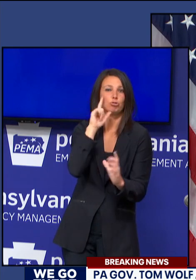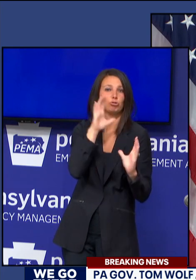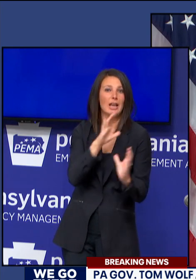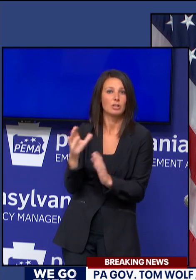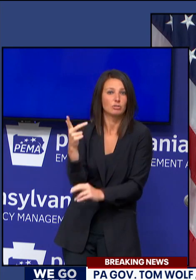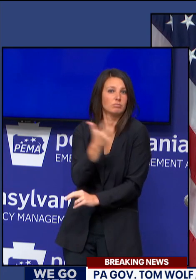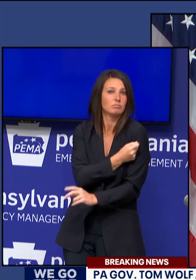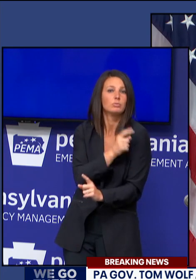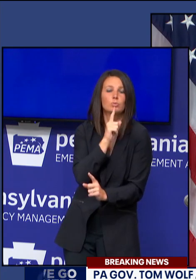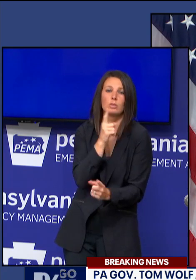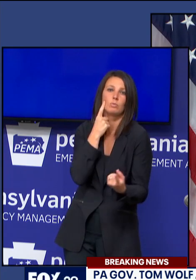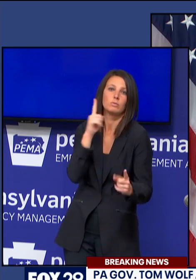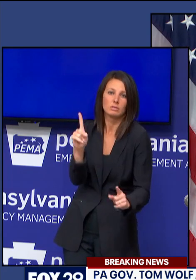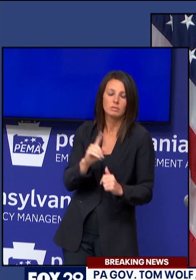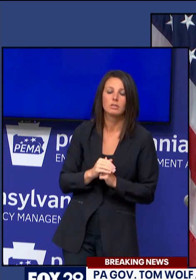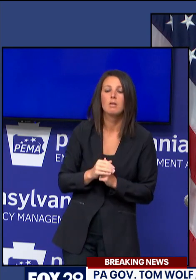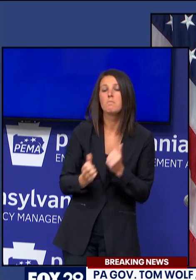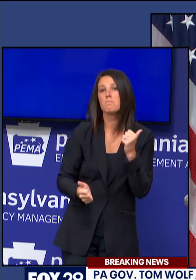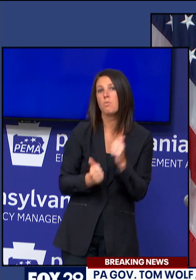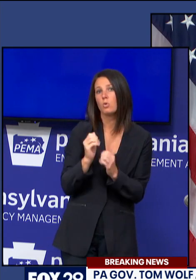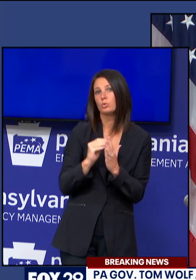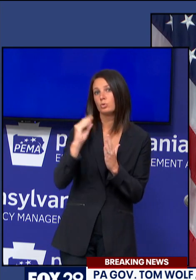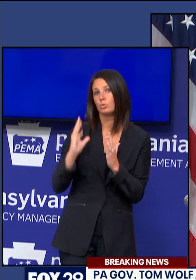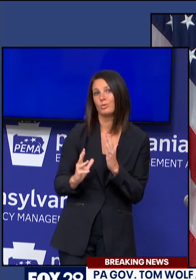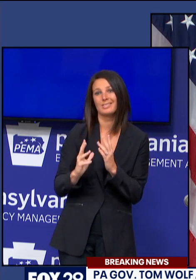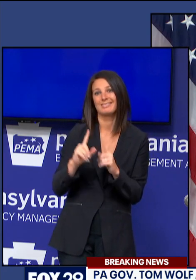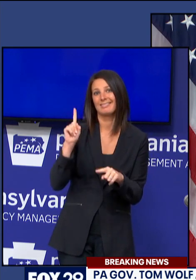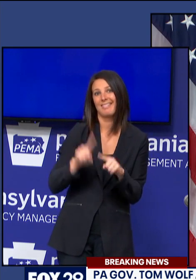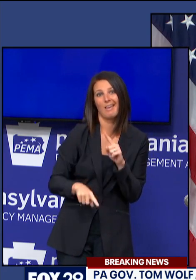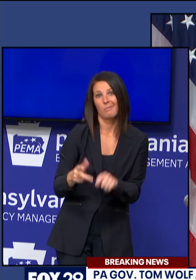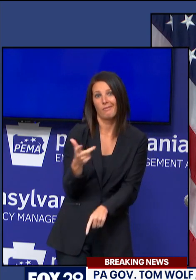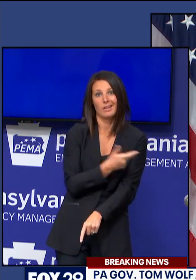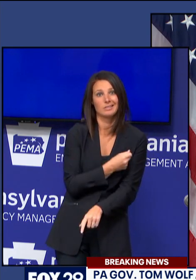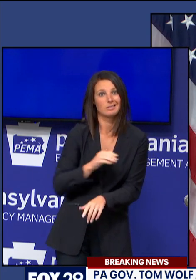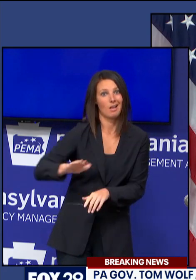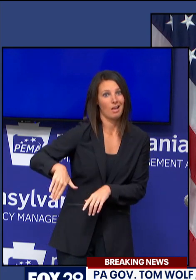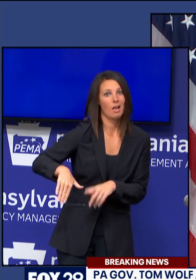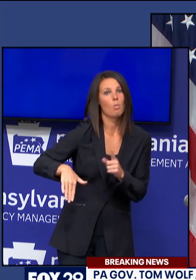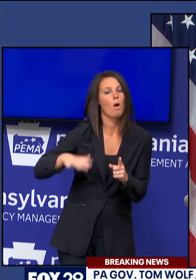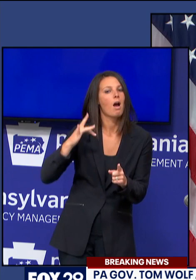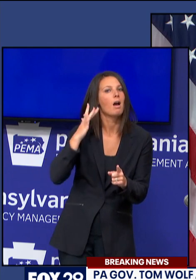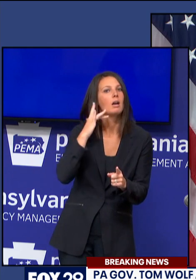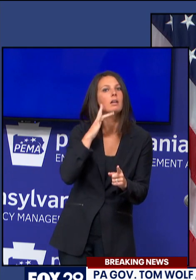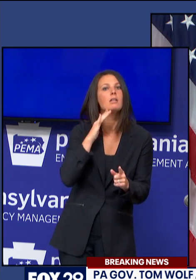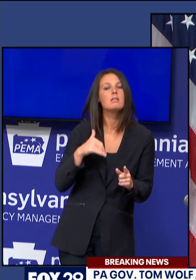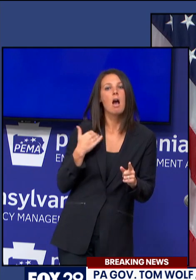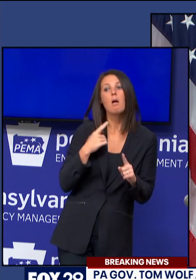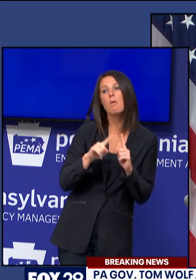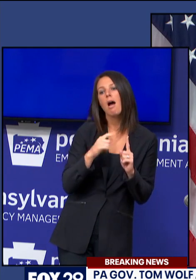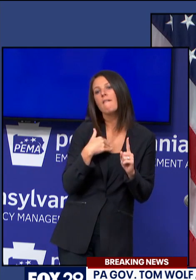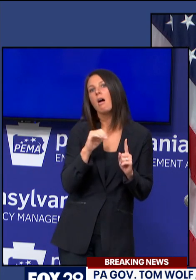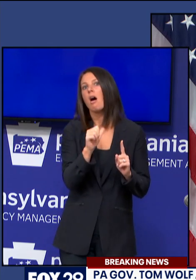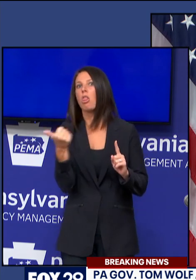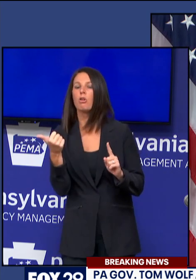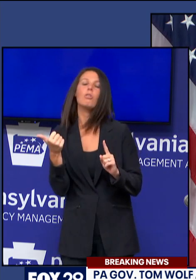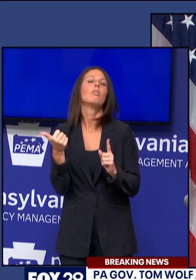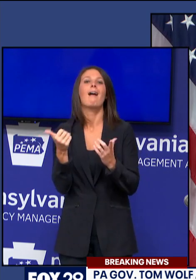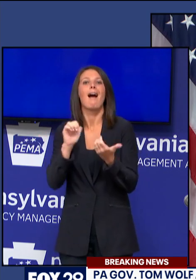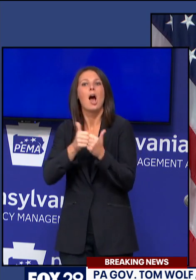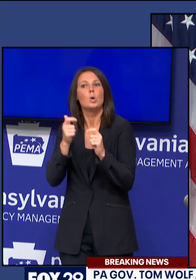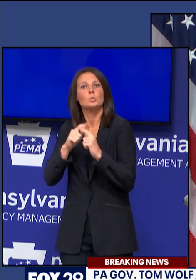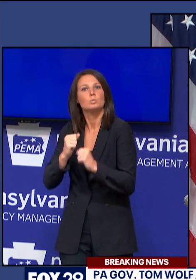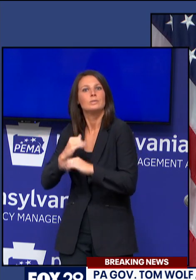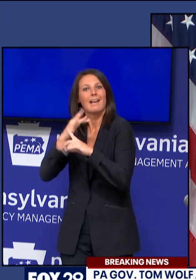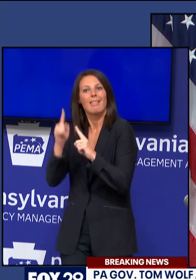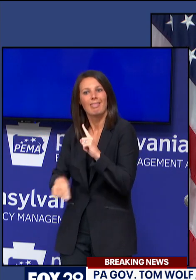working. While the majority of children can't be vaccinated yet, we know that there are other reliable ways to protect them, those who can't